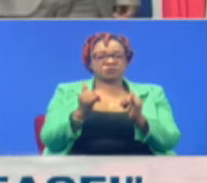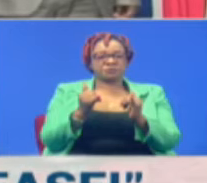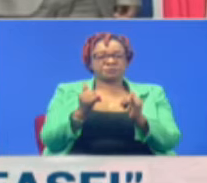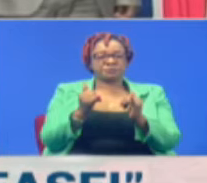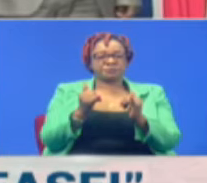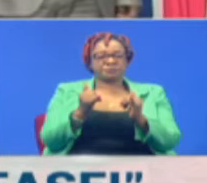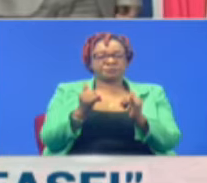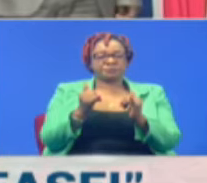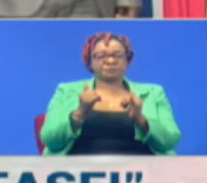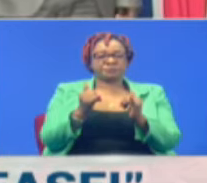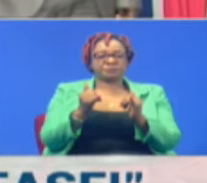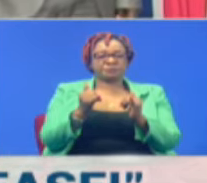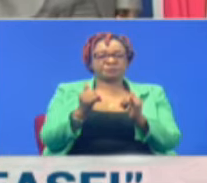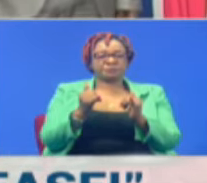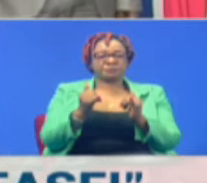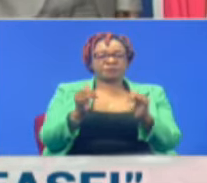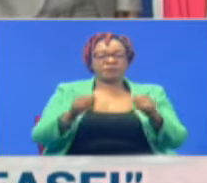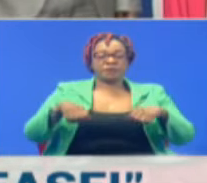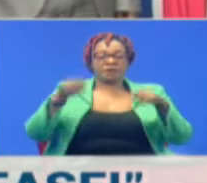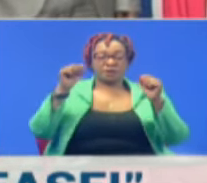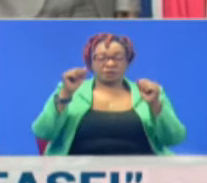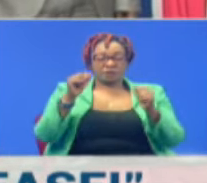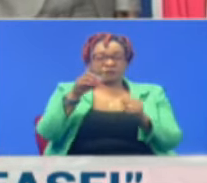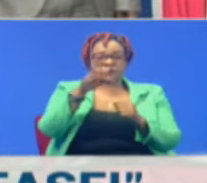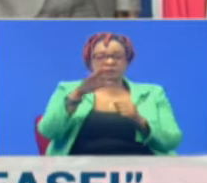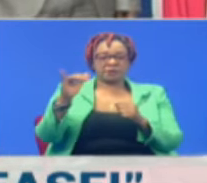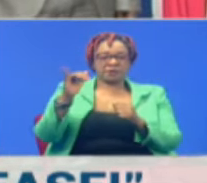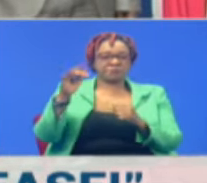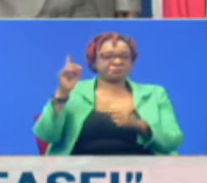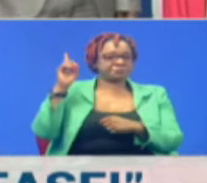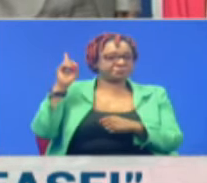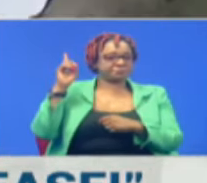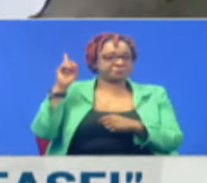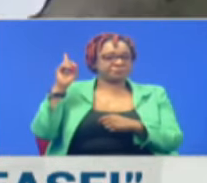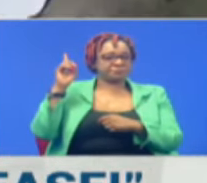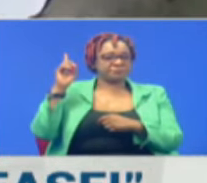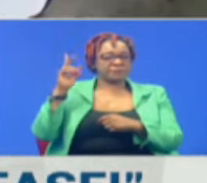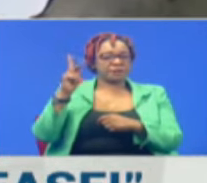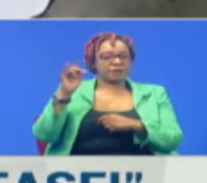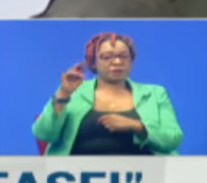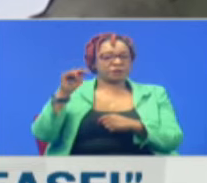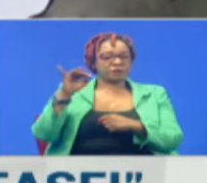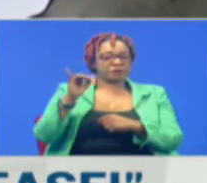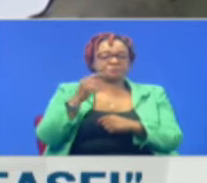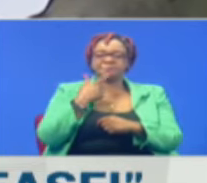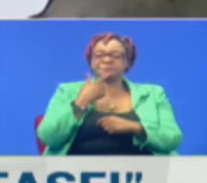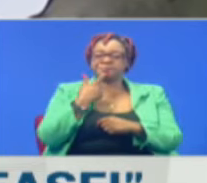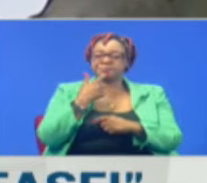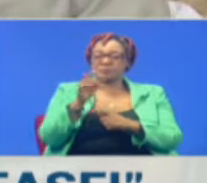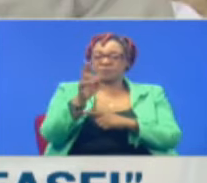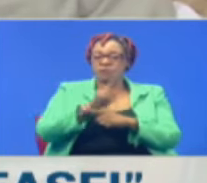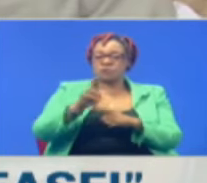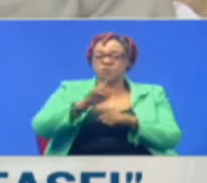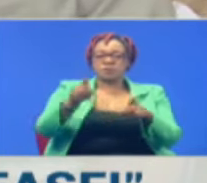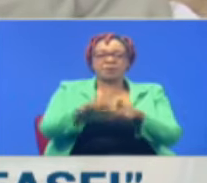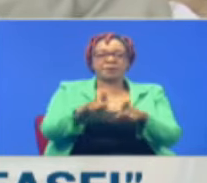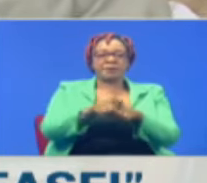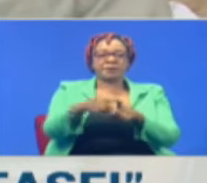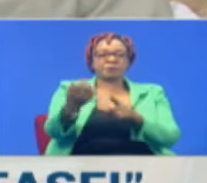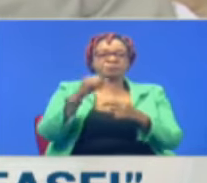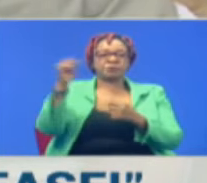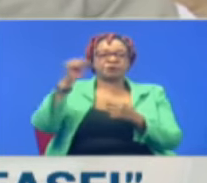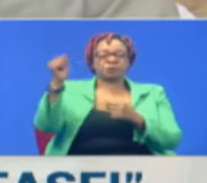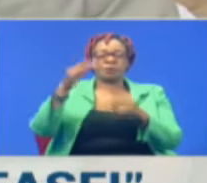Head of the Directorate of Criminal Investigations, George Kinoti, has dismissed claims that he's being used as a political puppet to further